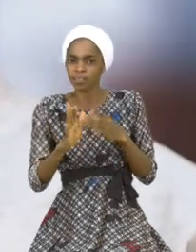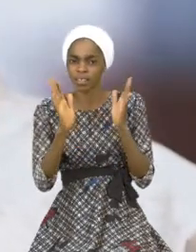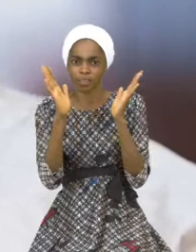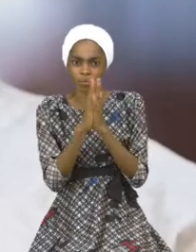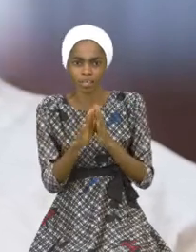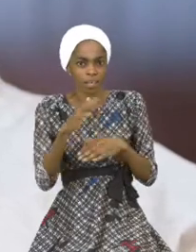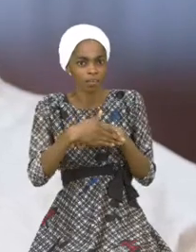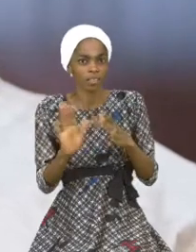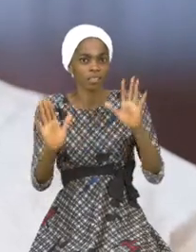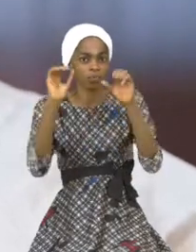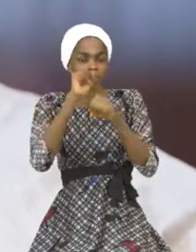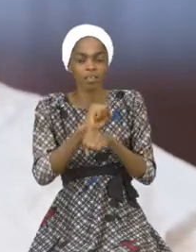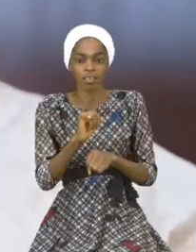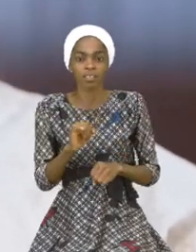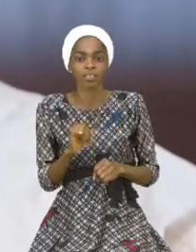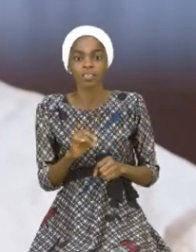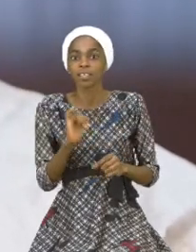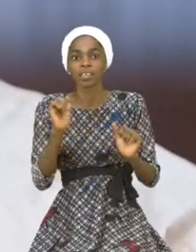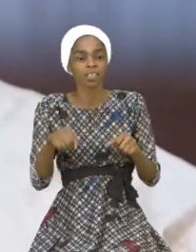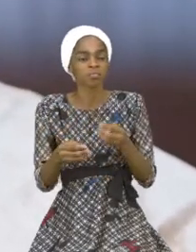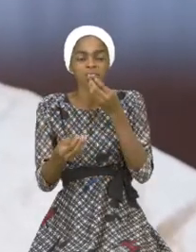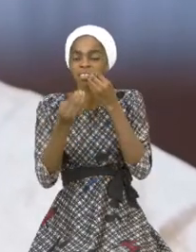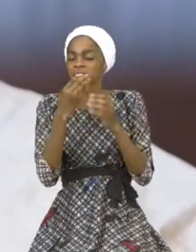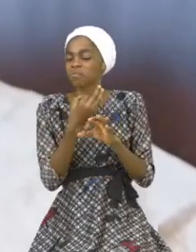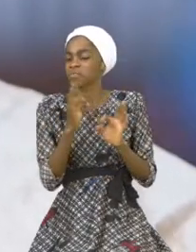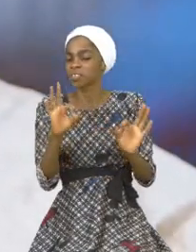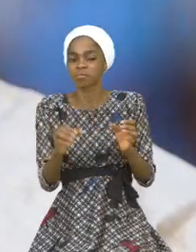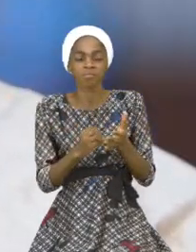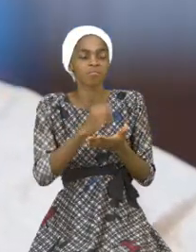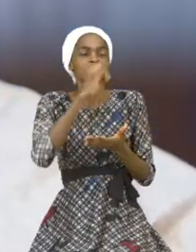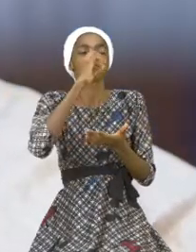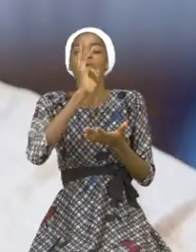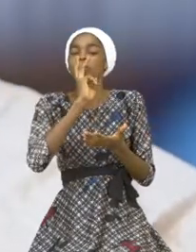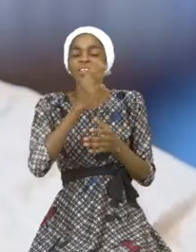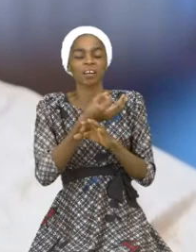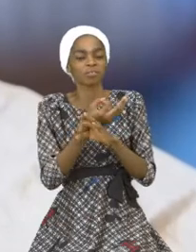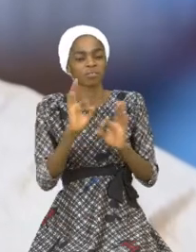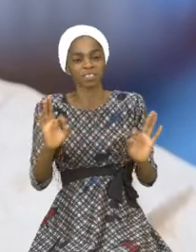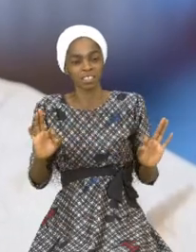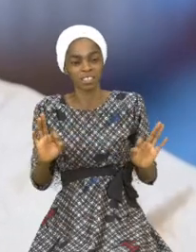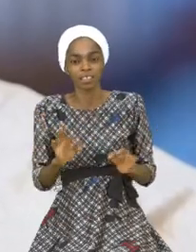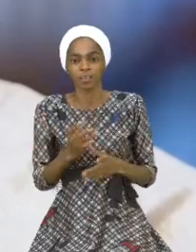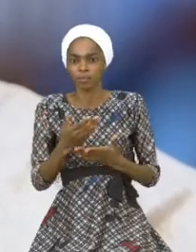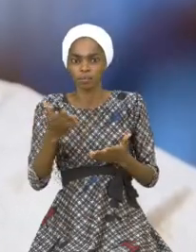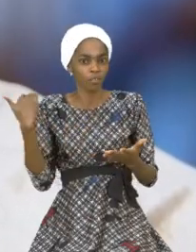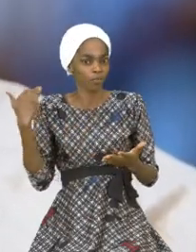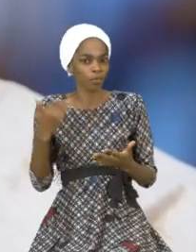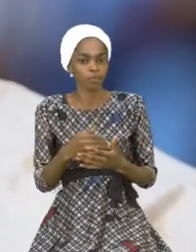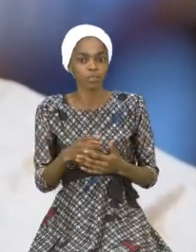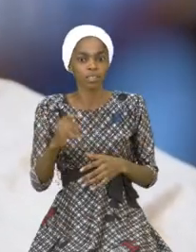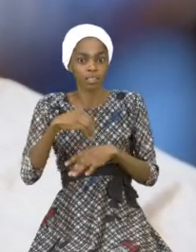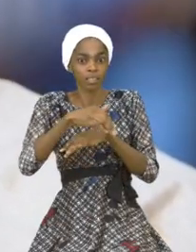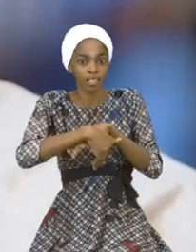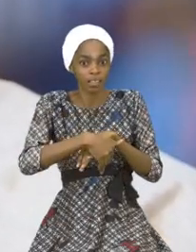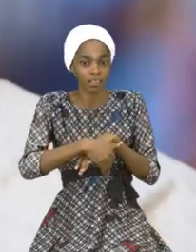miracle, I can eat freely, I can drink freely. Before this time, in a single night, I can go